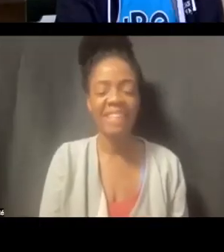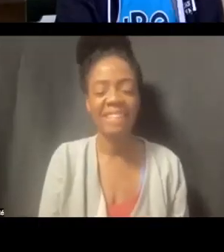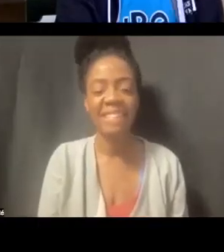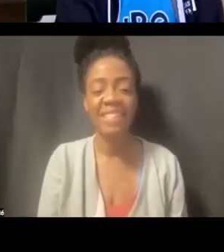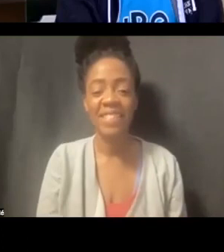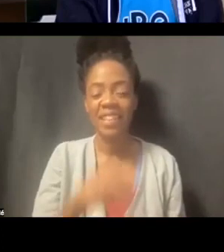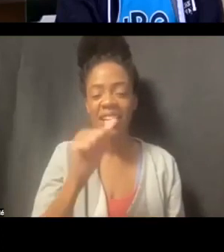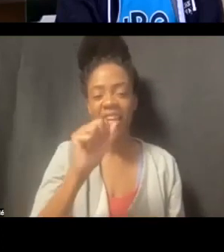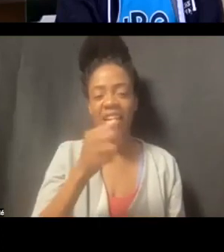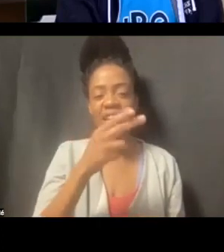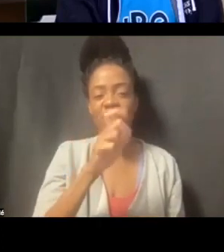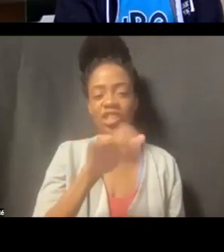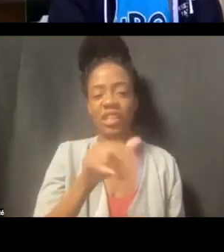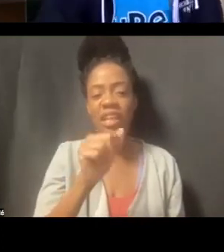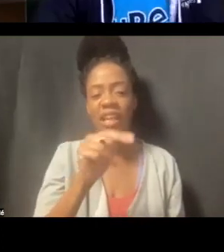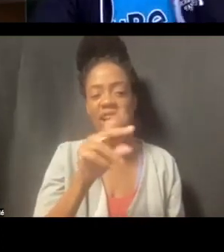Ashley Anderson.